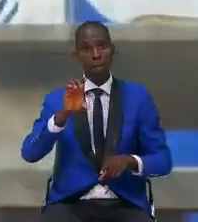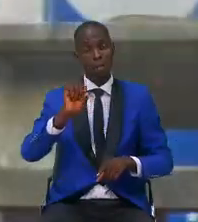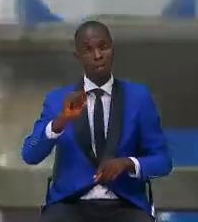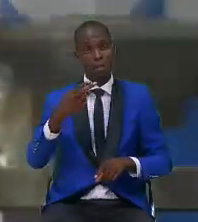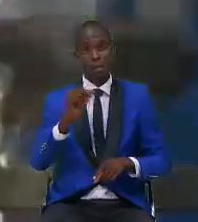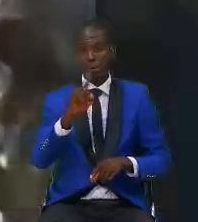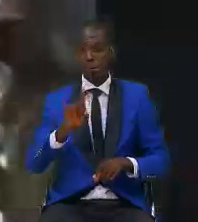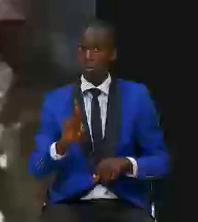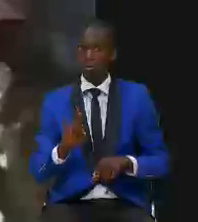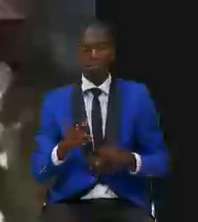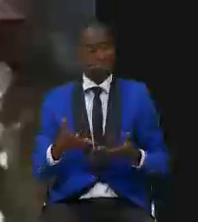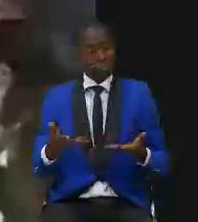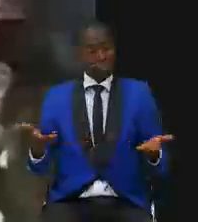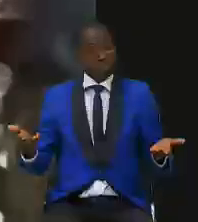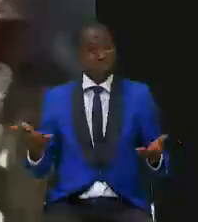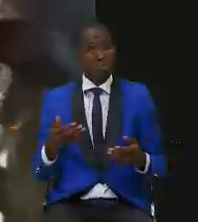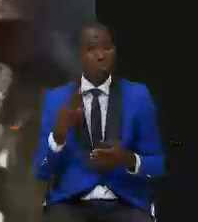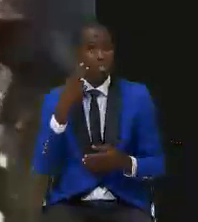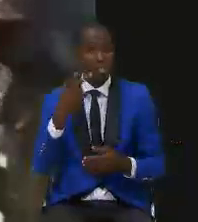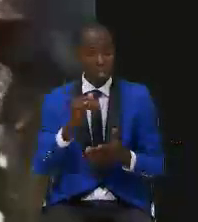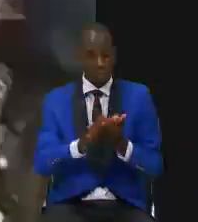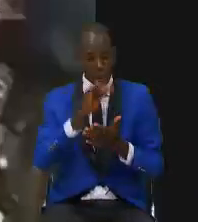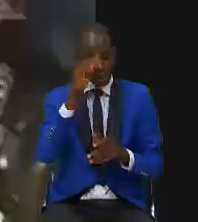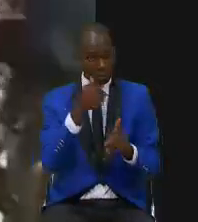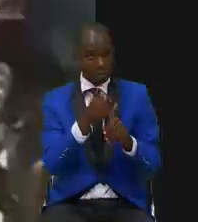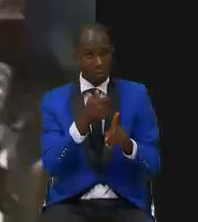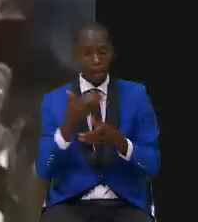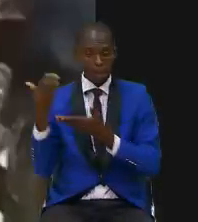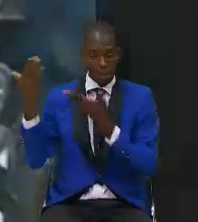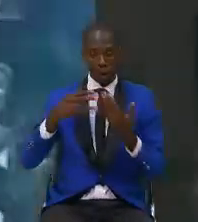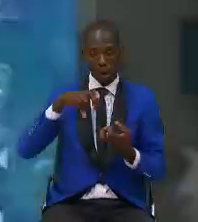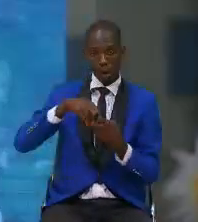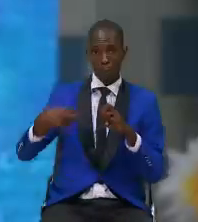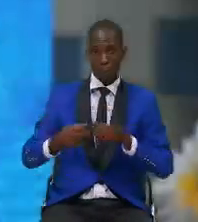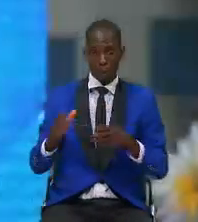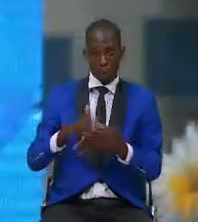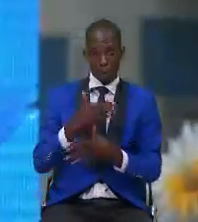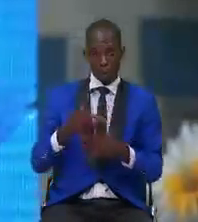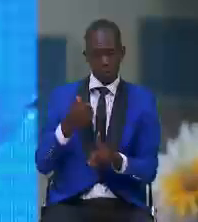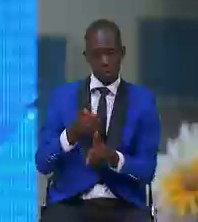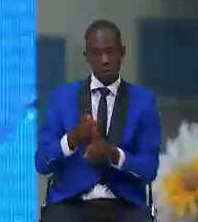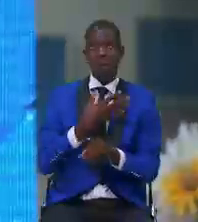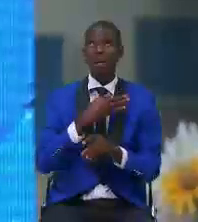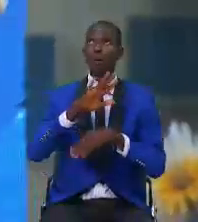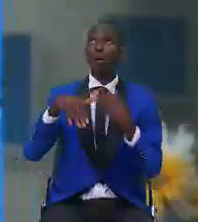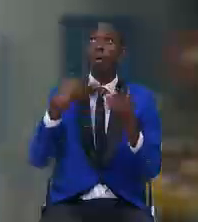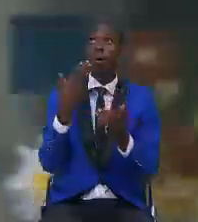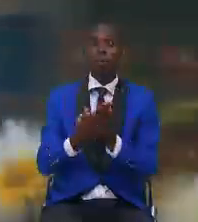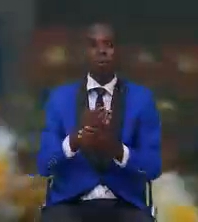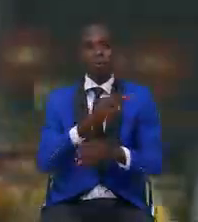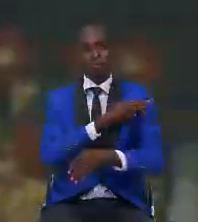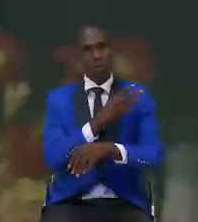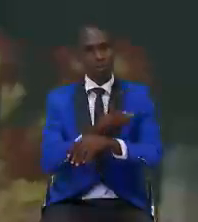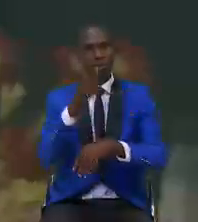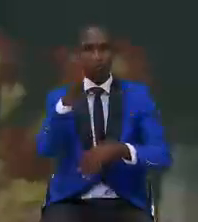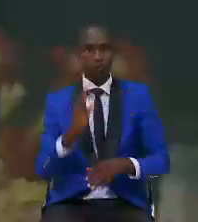tell you, he set a barrier between himself and the Almighty God, as I've described